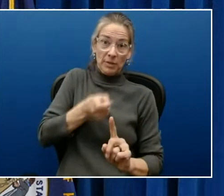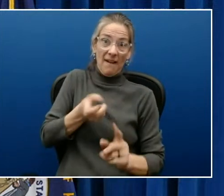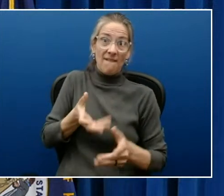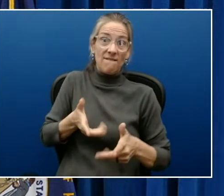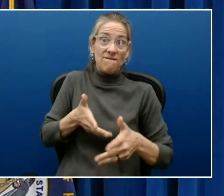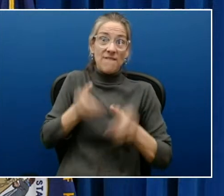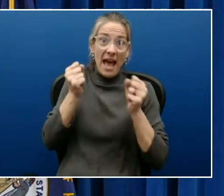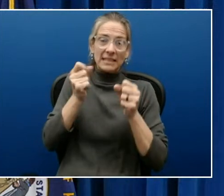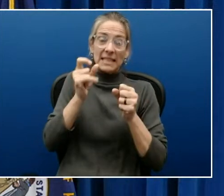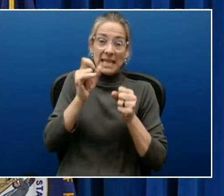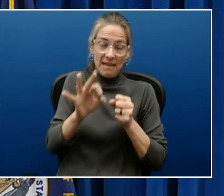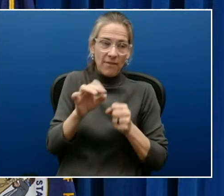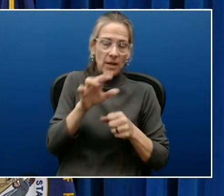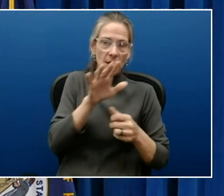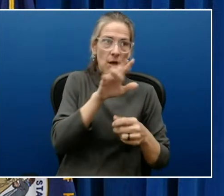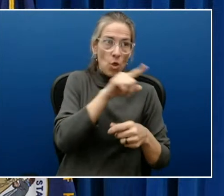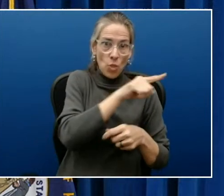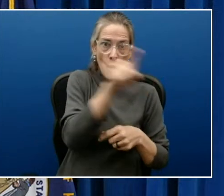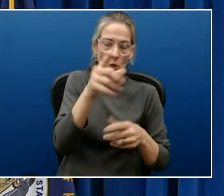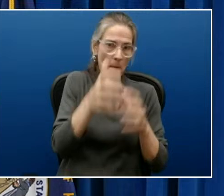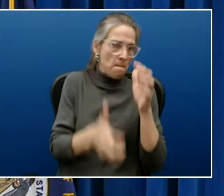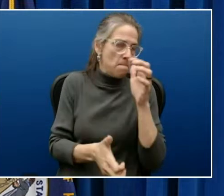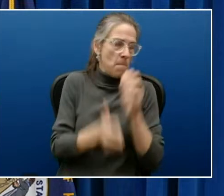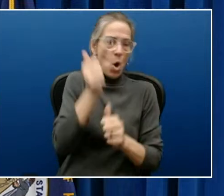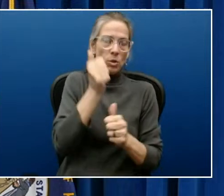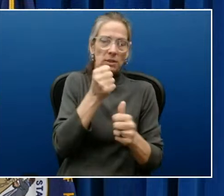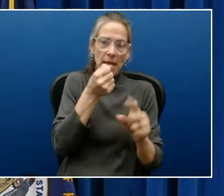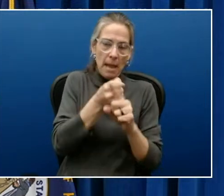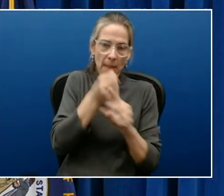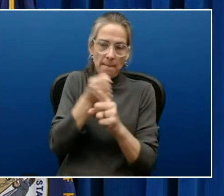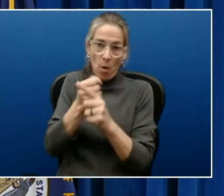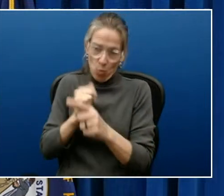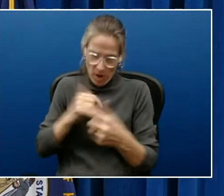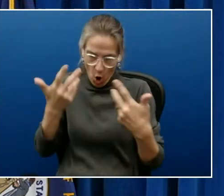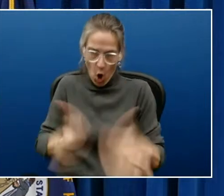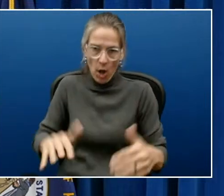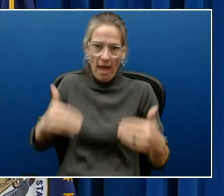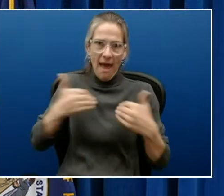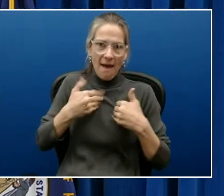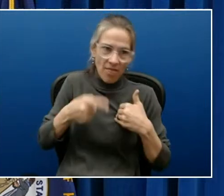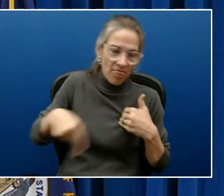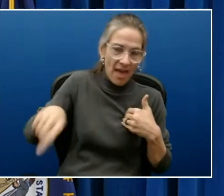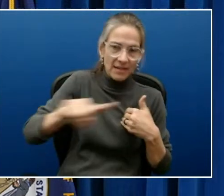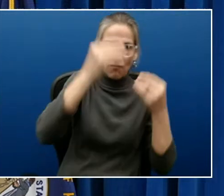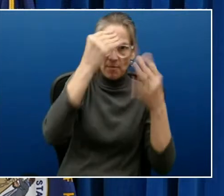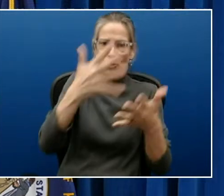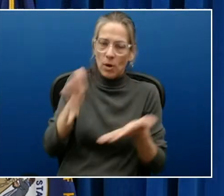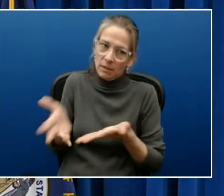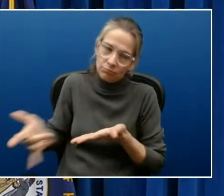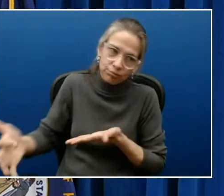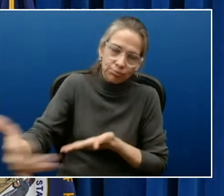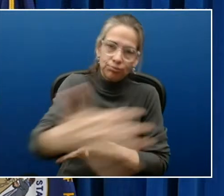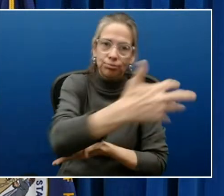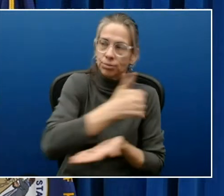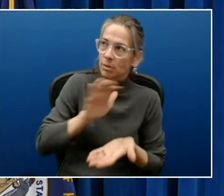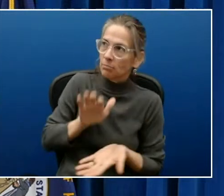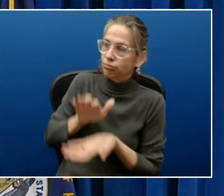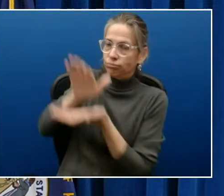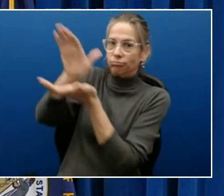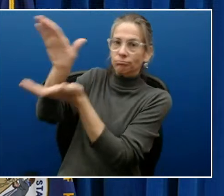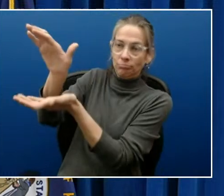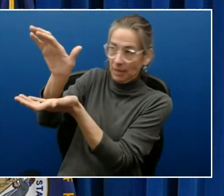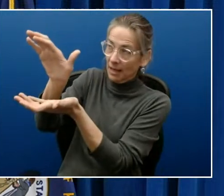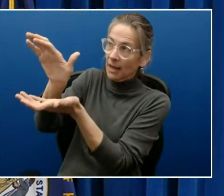heavily impacted that we have the most information on right now and go ahead and get the disaster declaration. And then we add